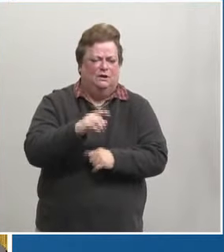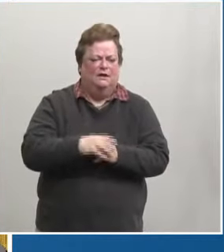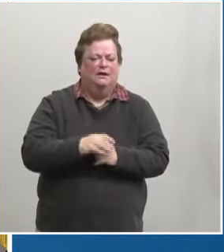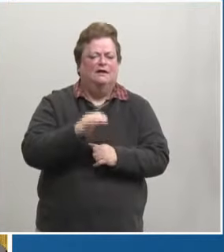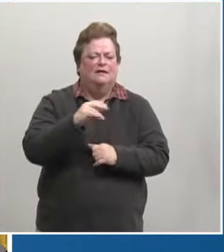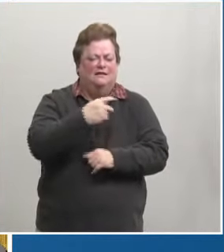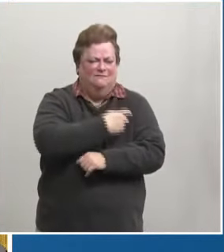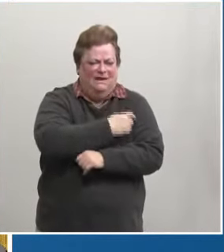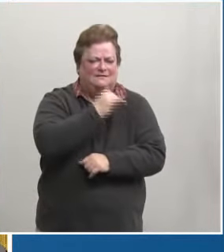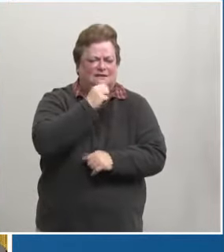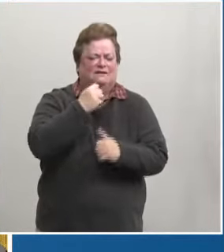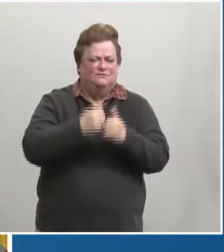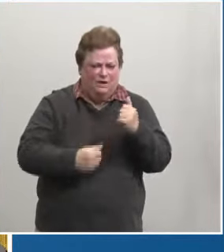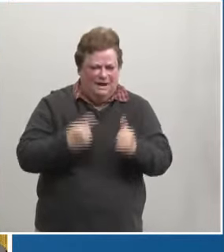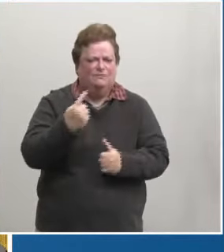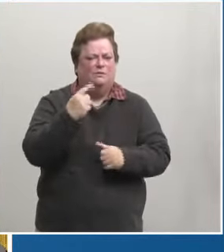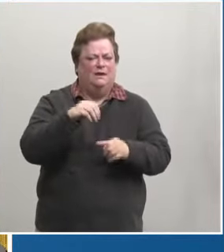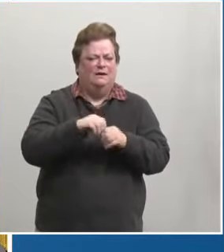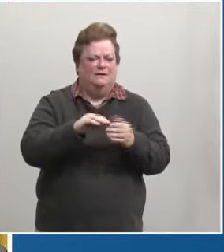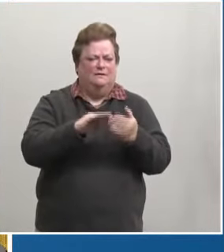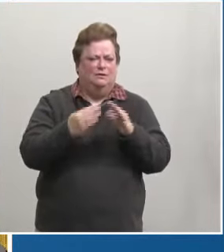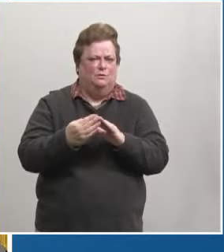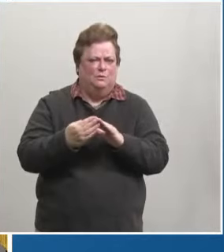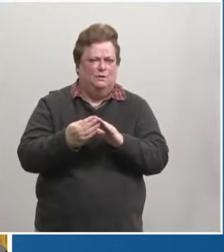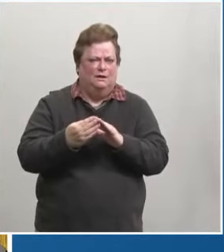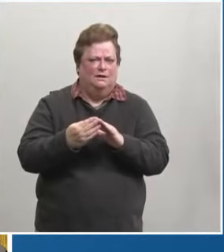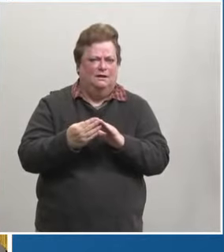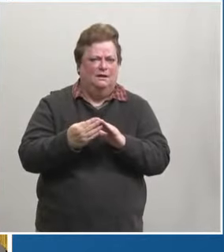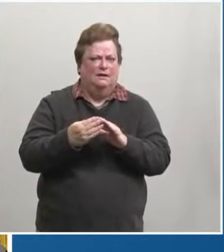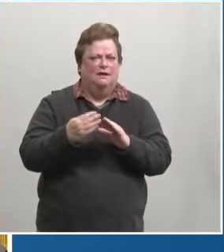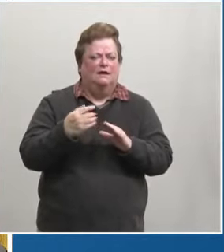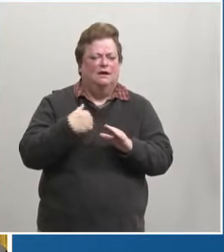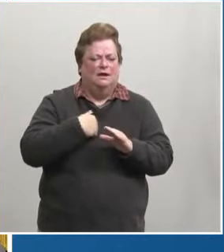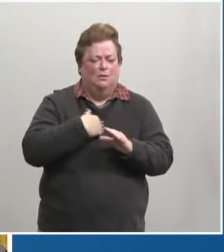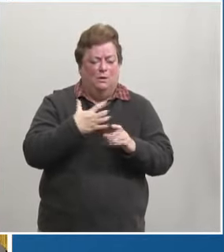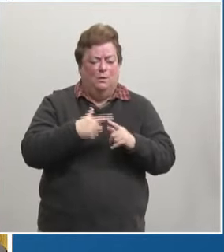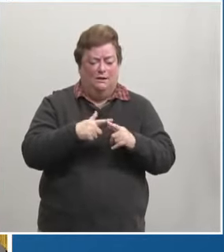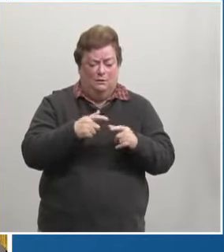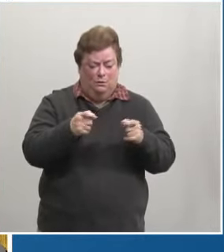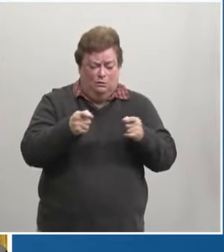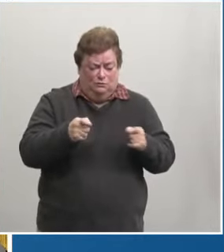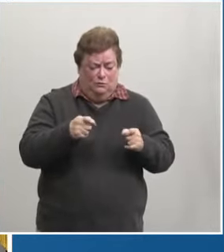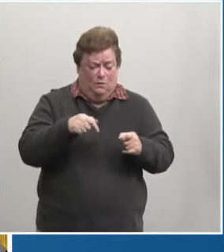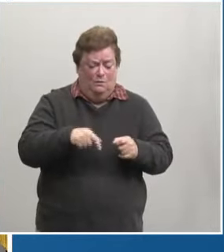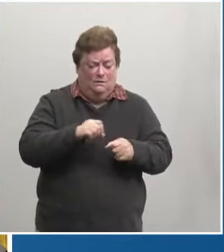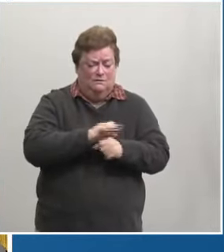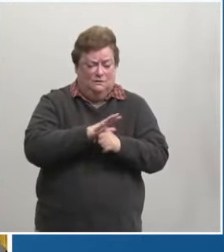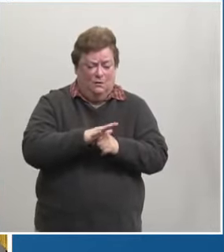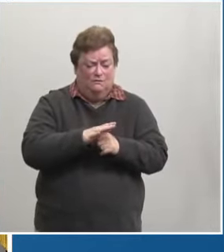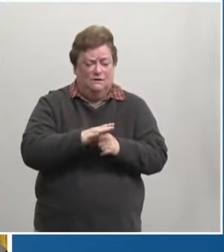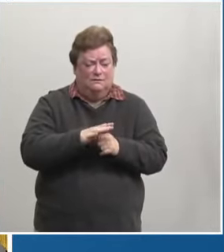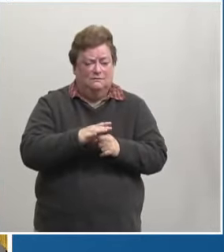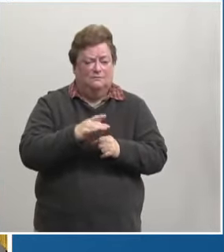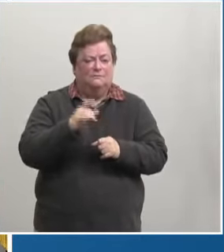for everyone in our community if we're going to really mitigate this virus and get it under control.